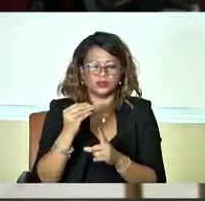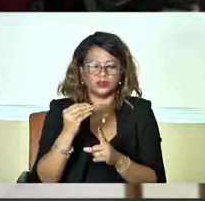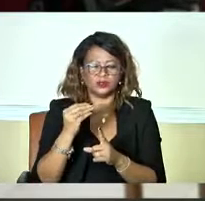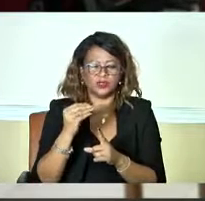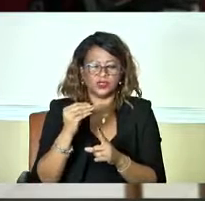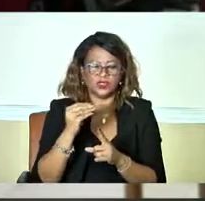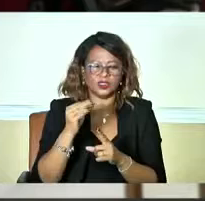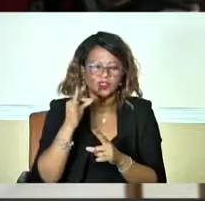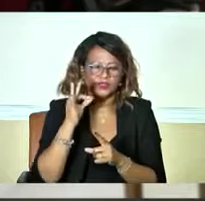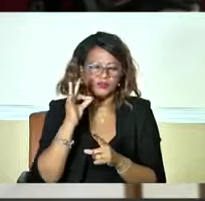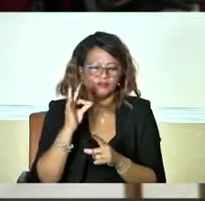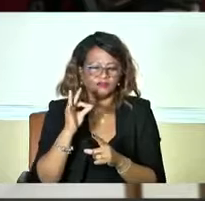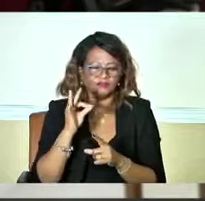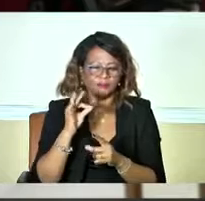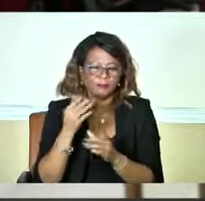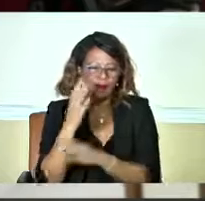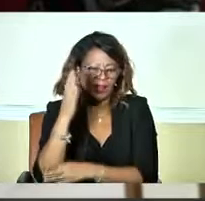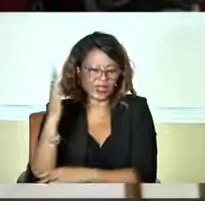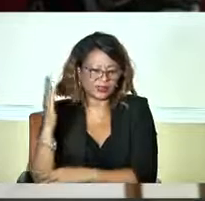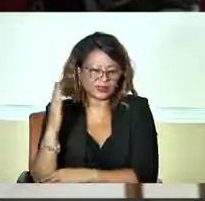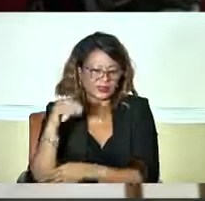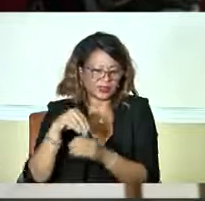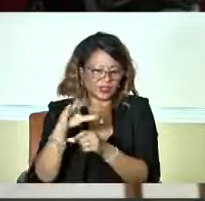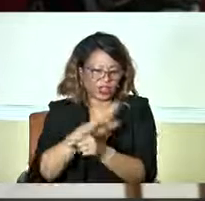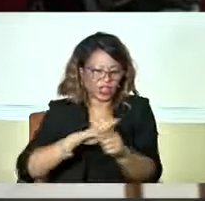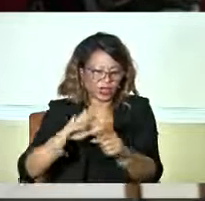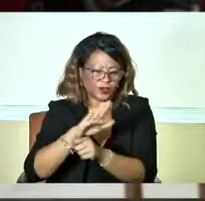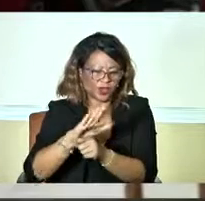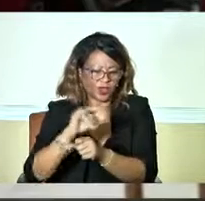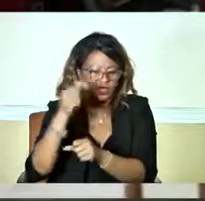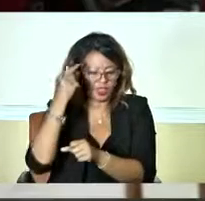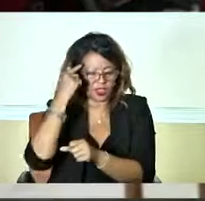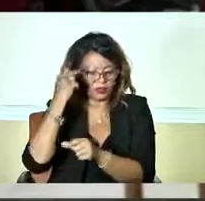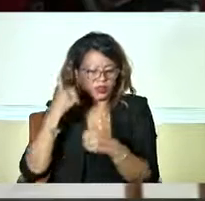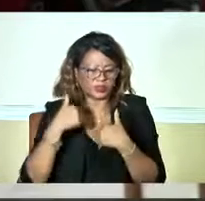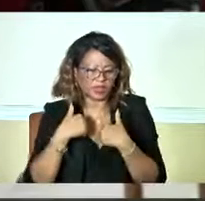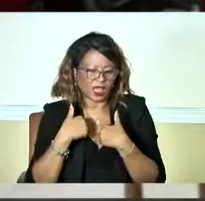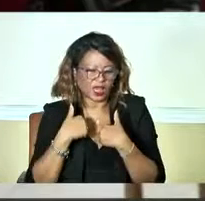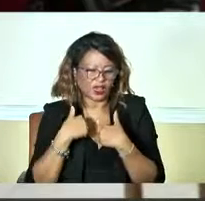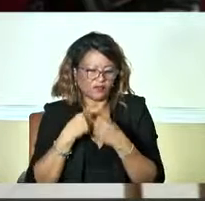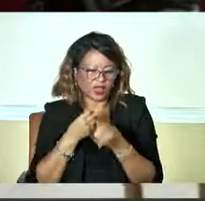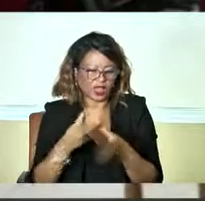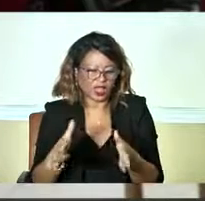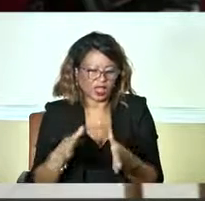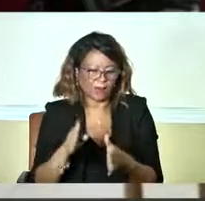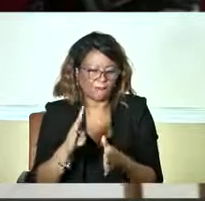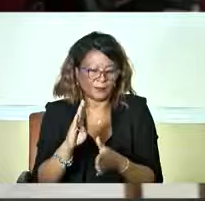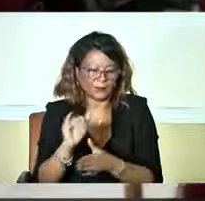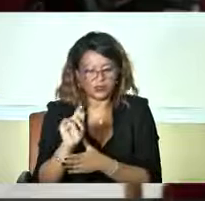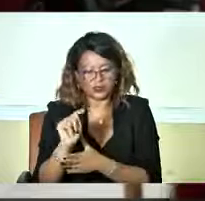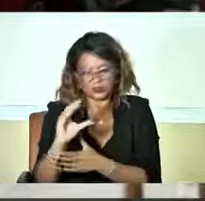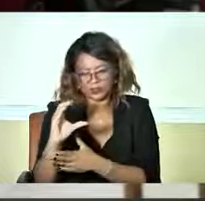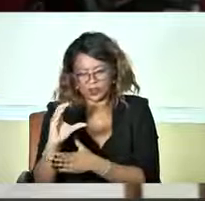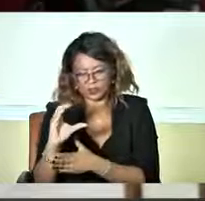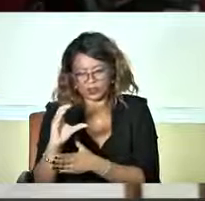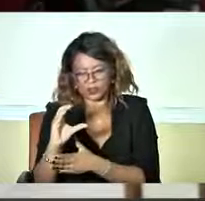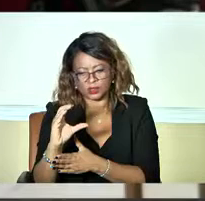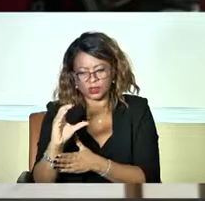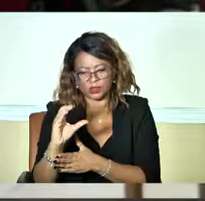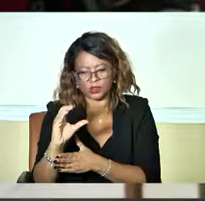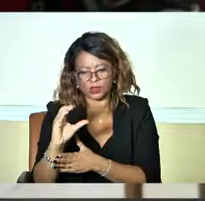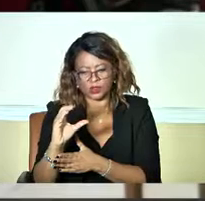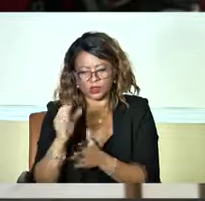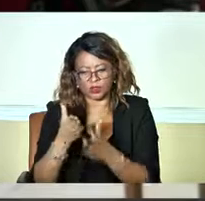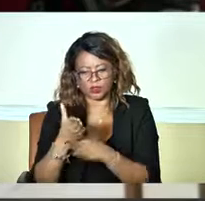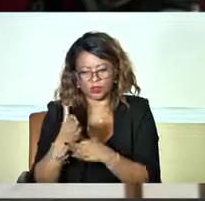area, especially now that and the government has allowed BPC to go ahead